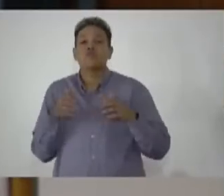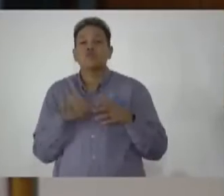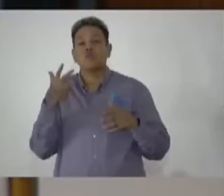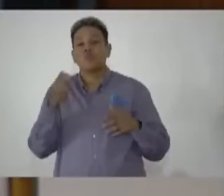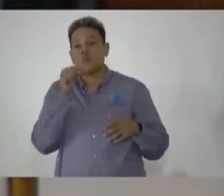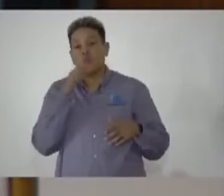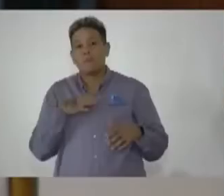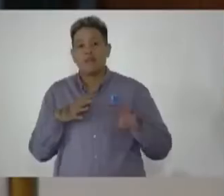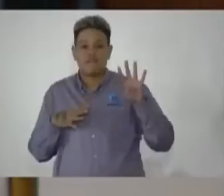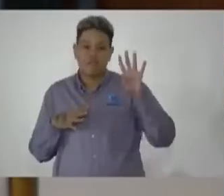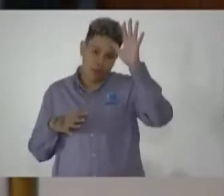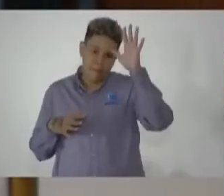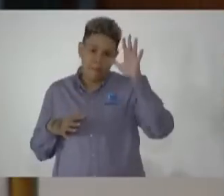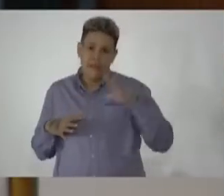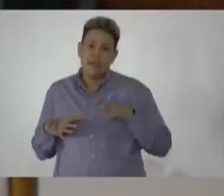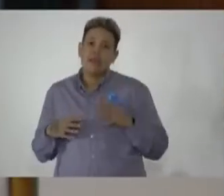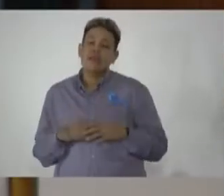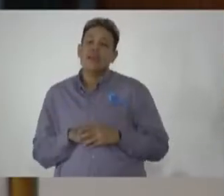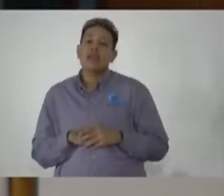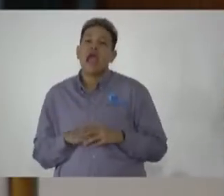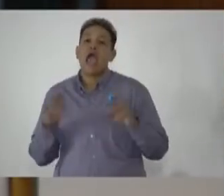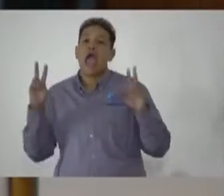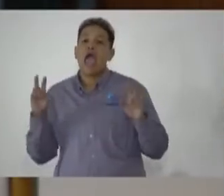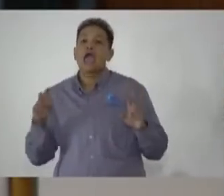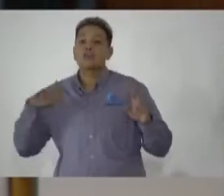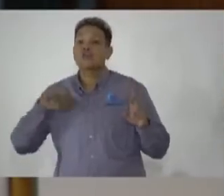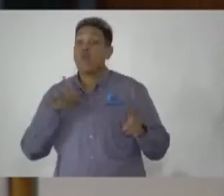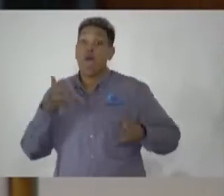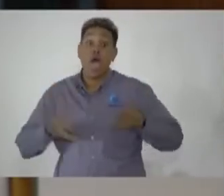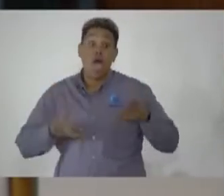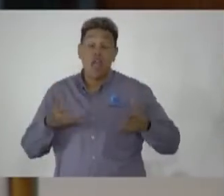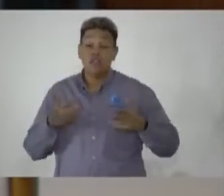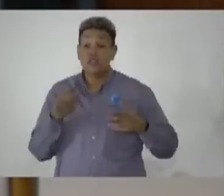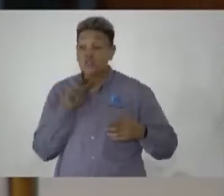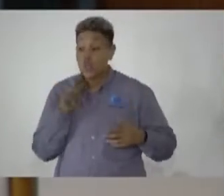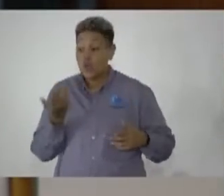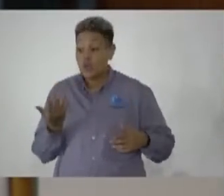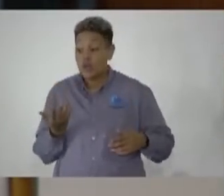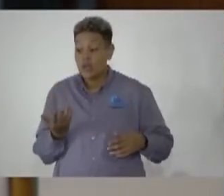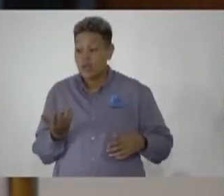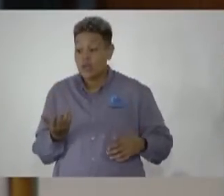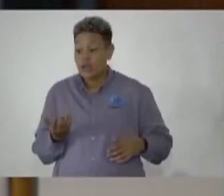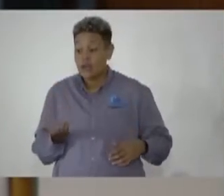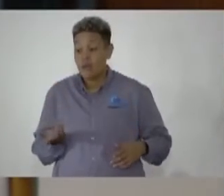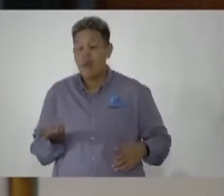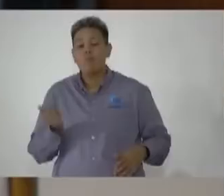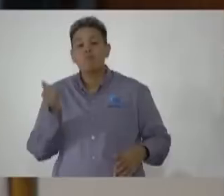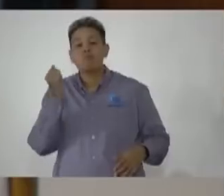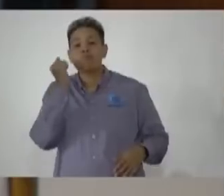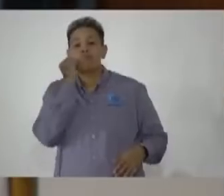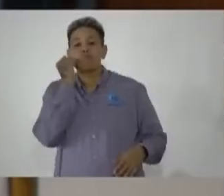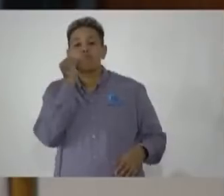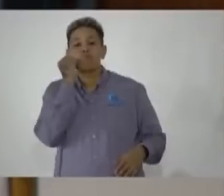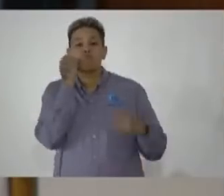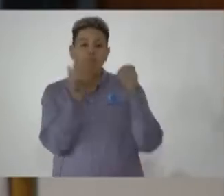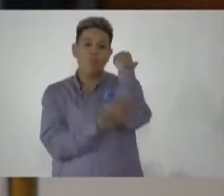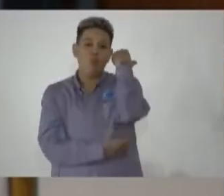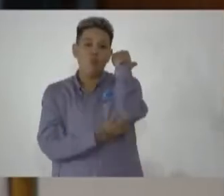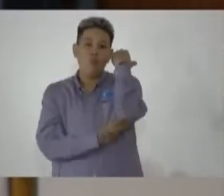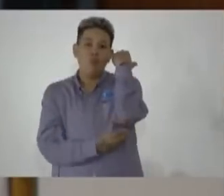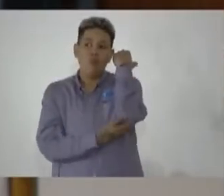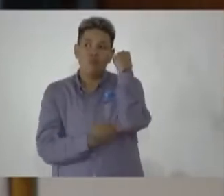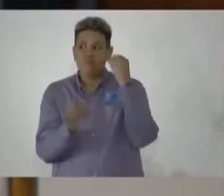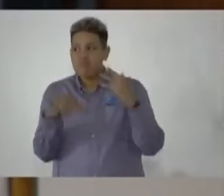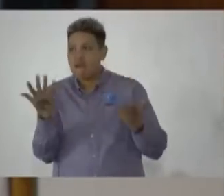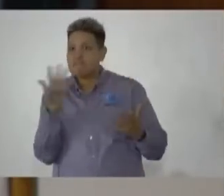and 4 men. And the issue we were grappling with was period poverty. And one of the women,